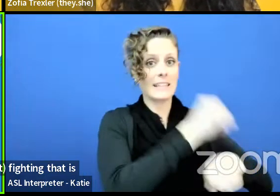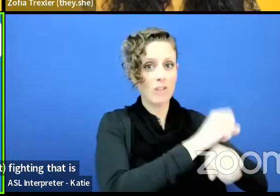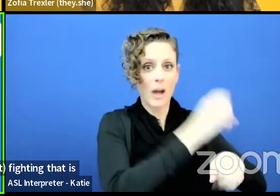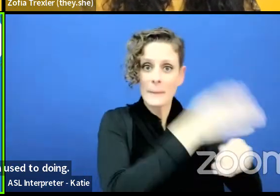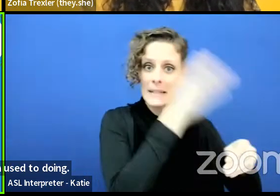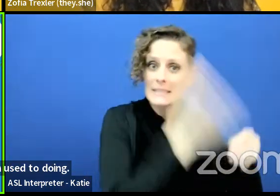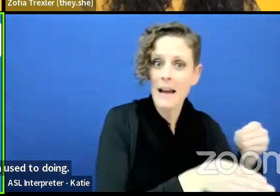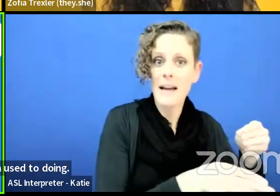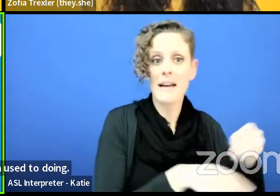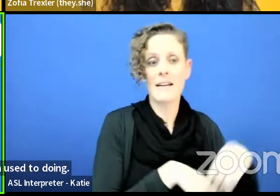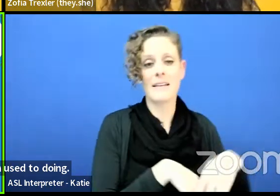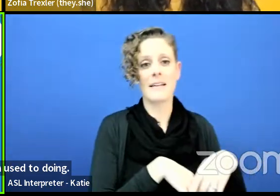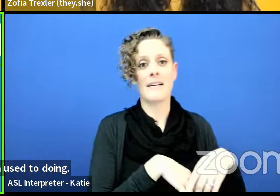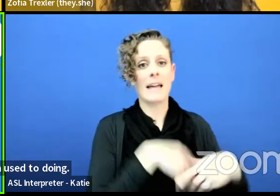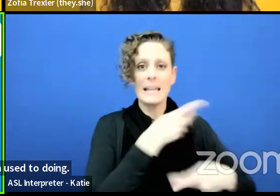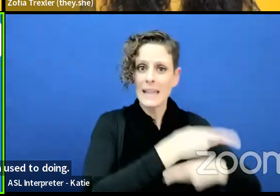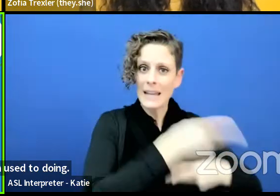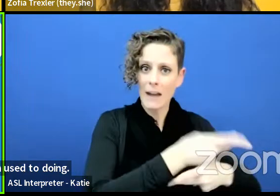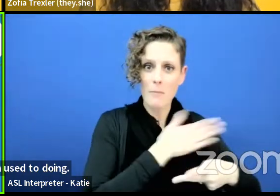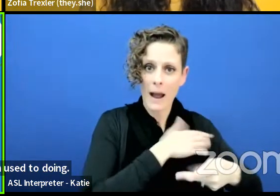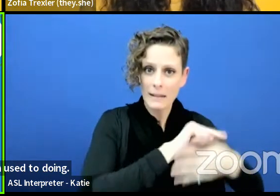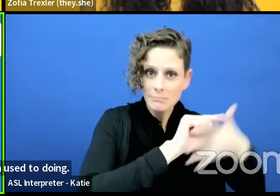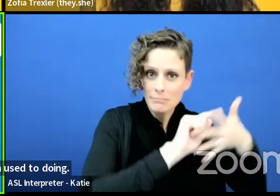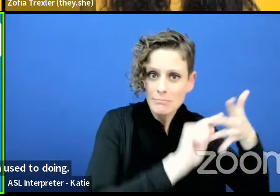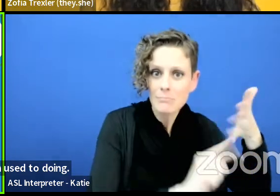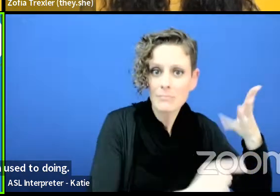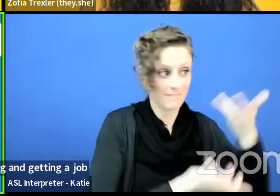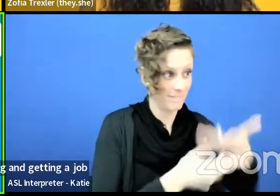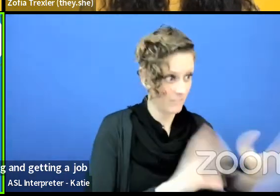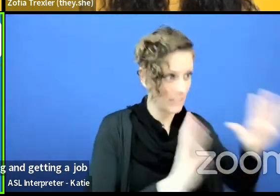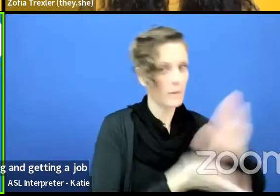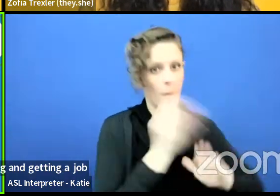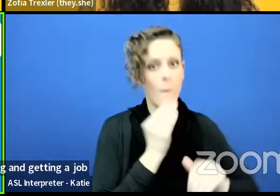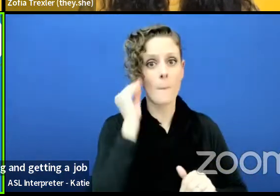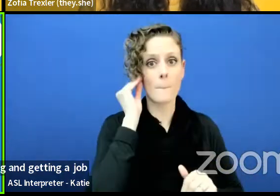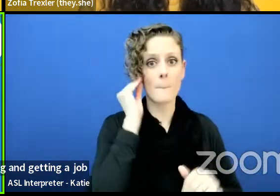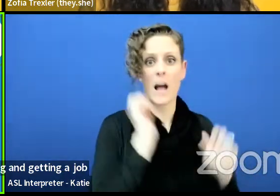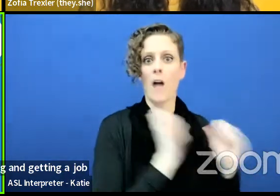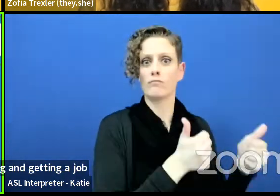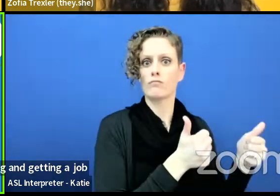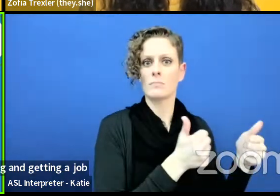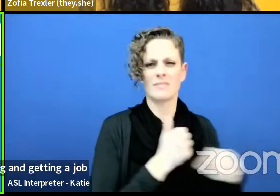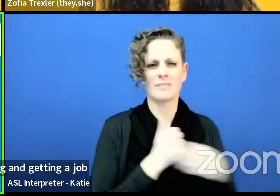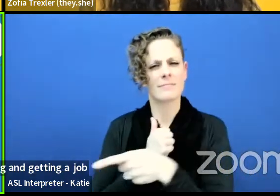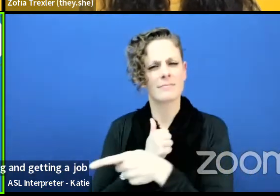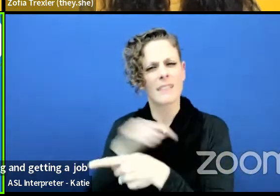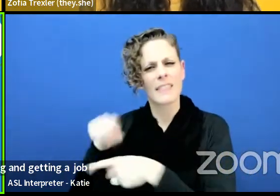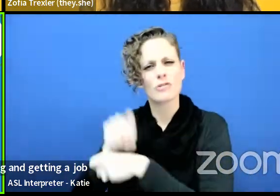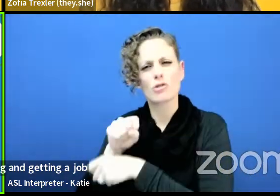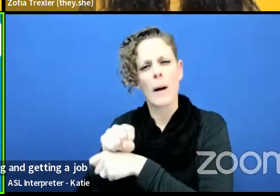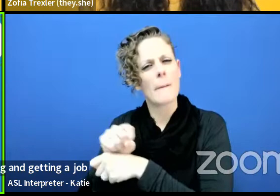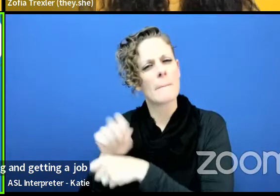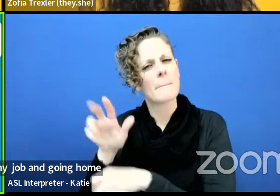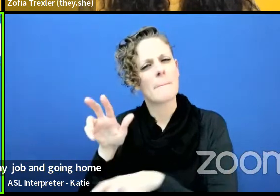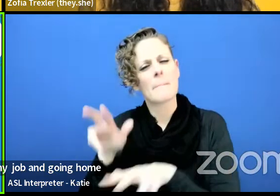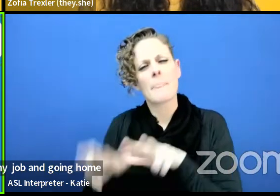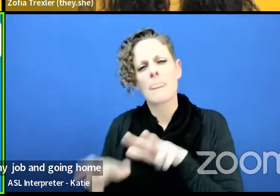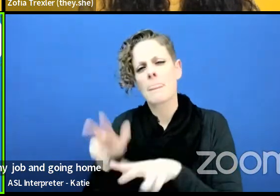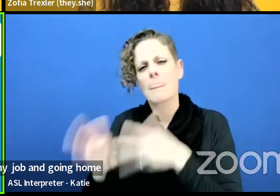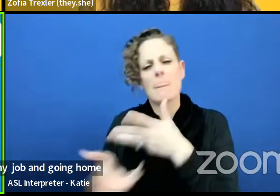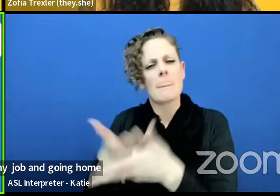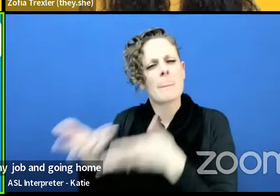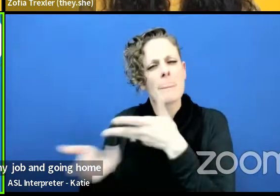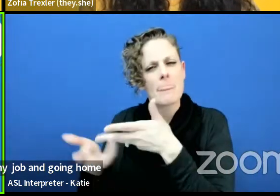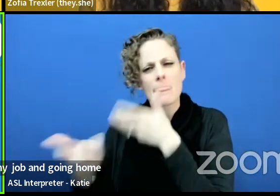some keys, taking care of my job and going home. But there was something in this job that I was loving doing, because